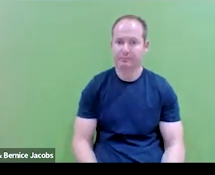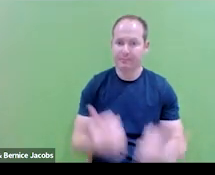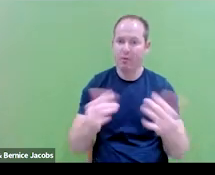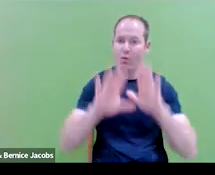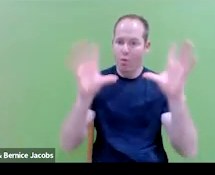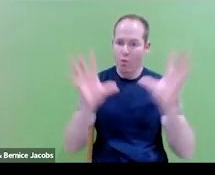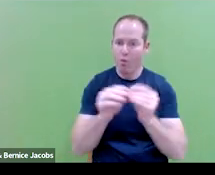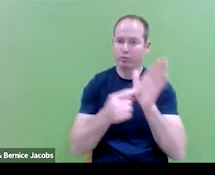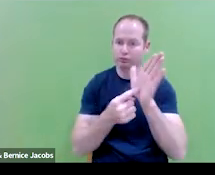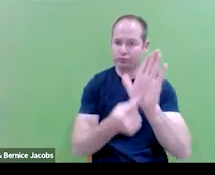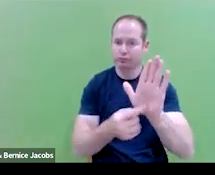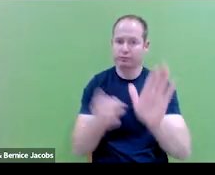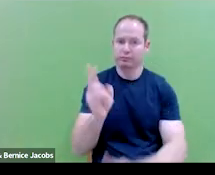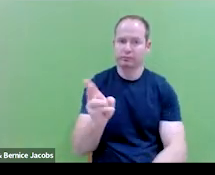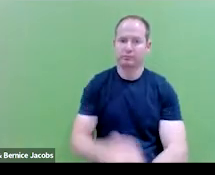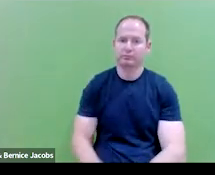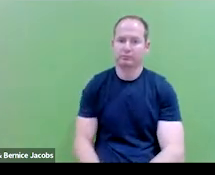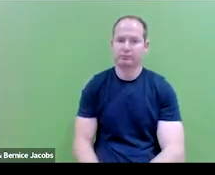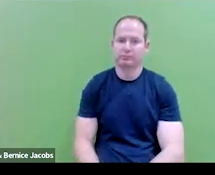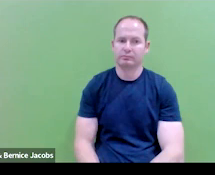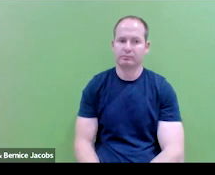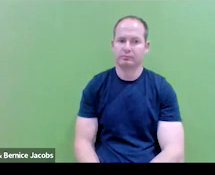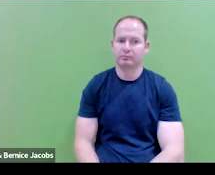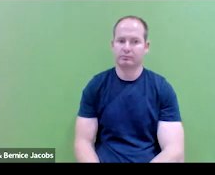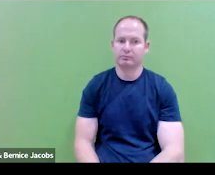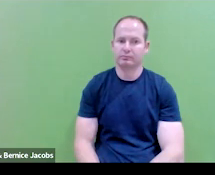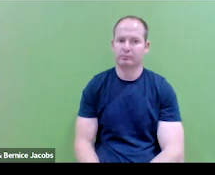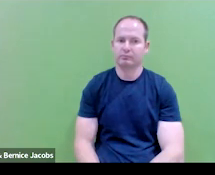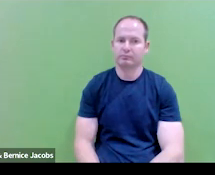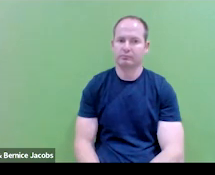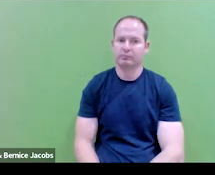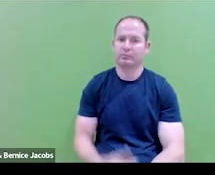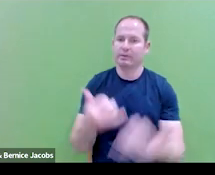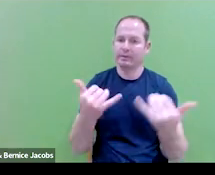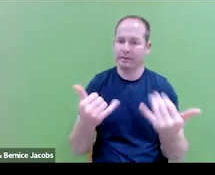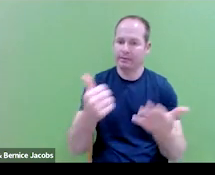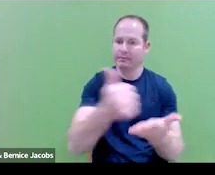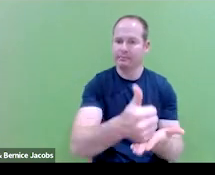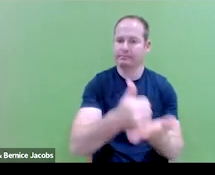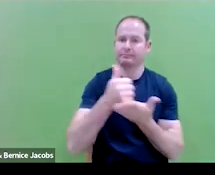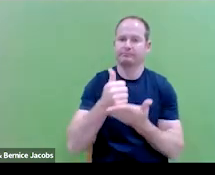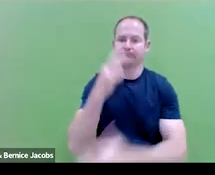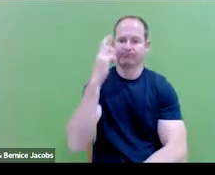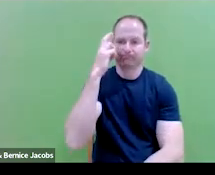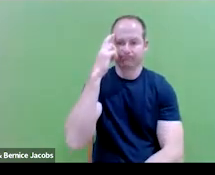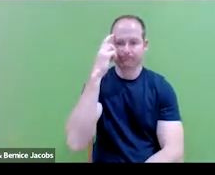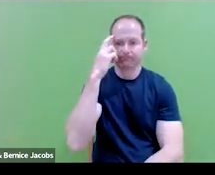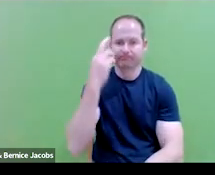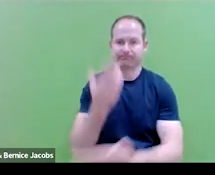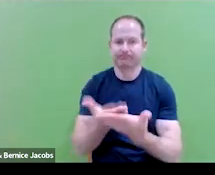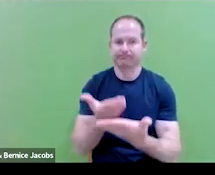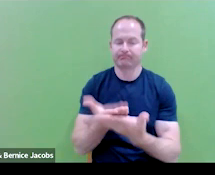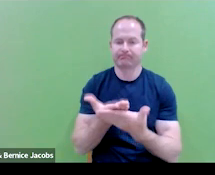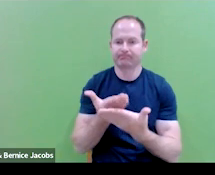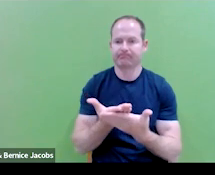again, not in order, but you can start seeing how it's much easier to remember the simplified letters than